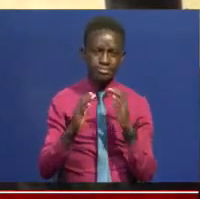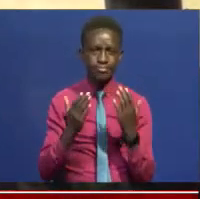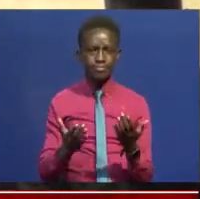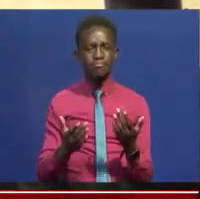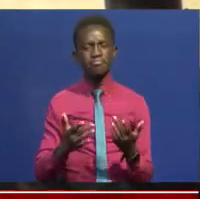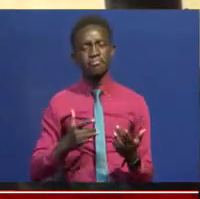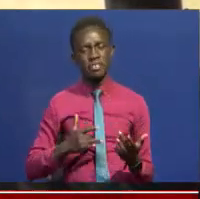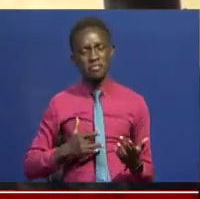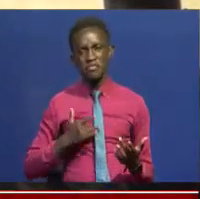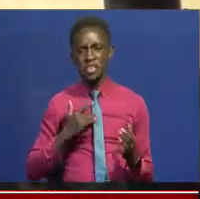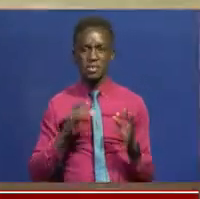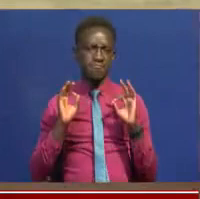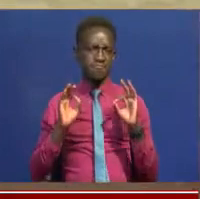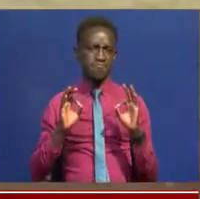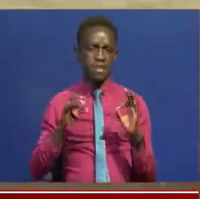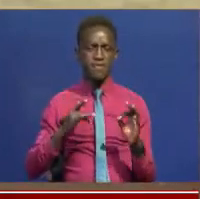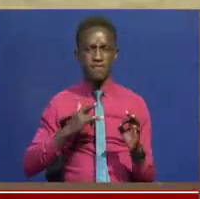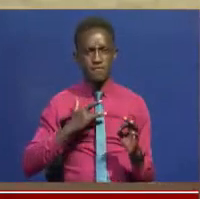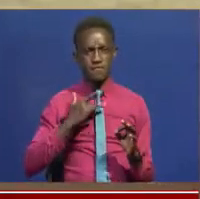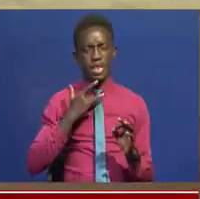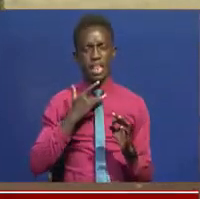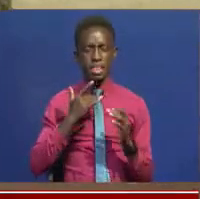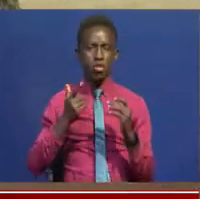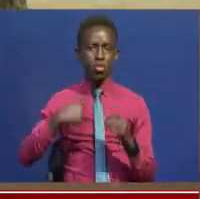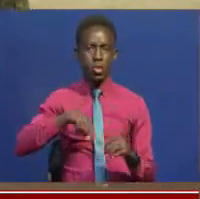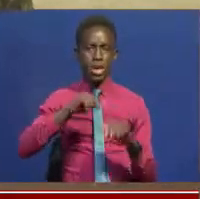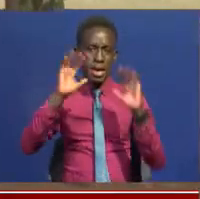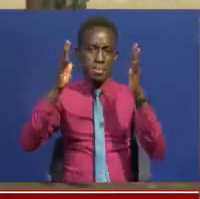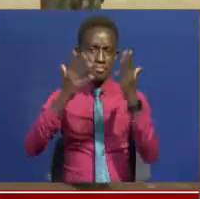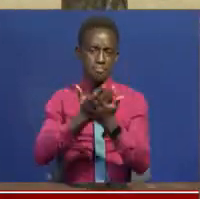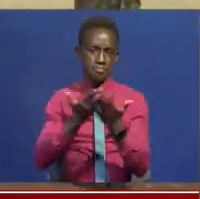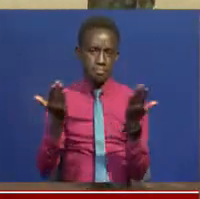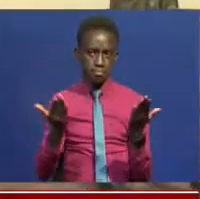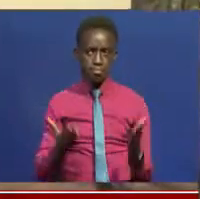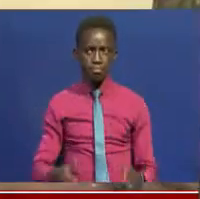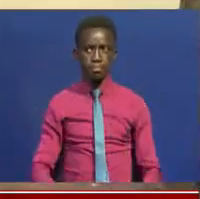great, to feel that you are appreciated. For Prime Edition, I'm Emmanuel Ndungu.